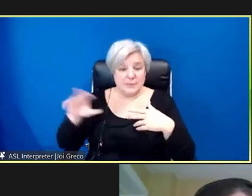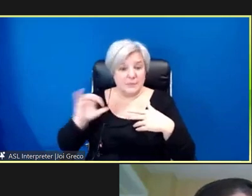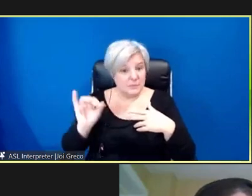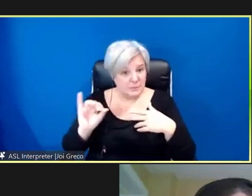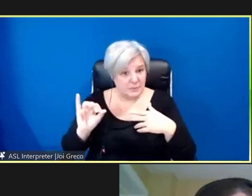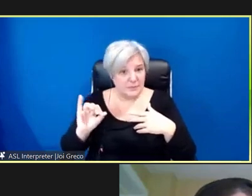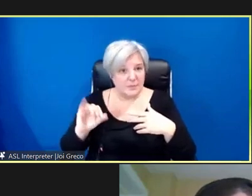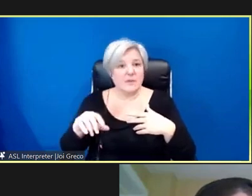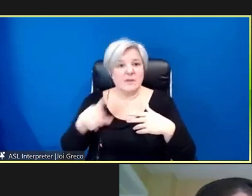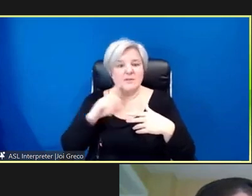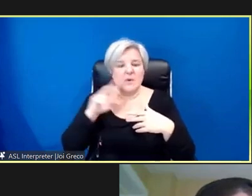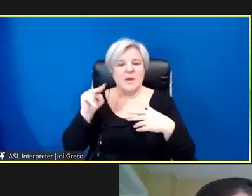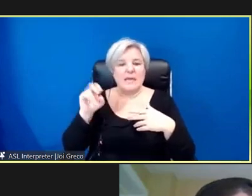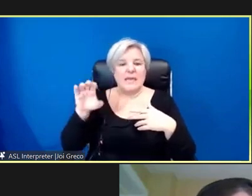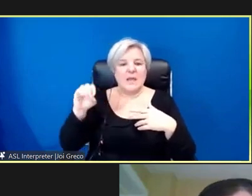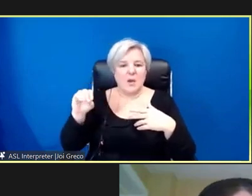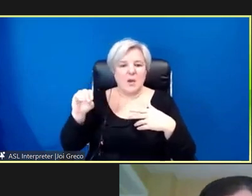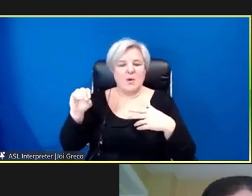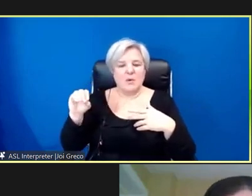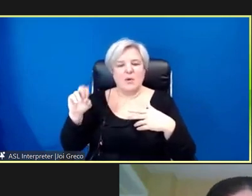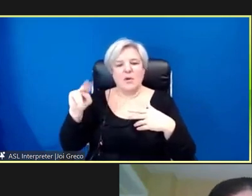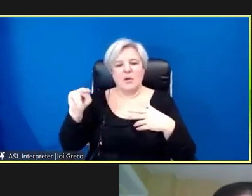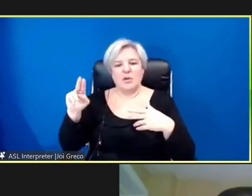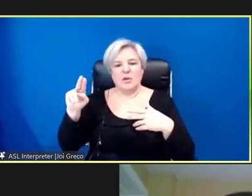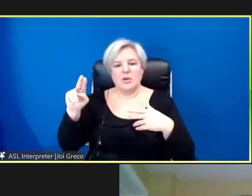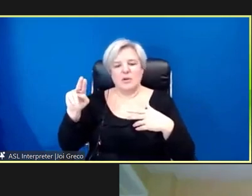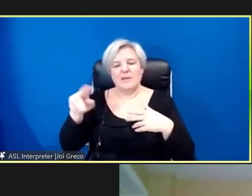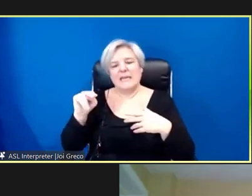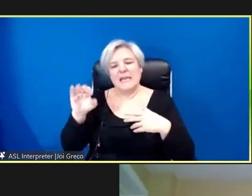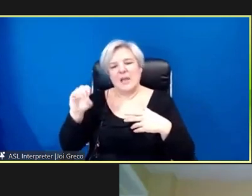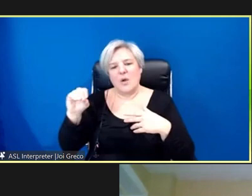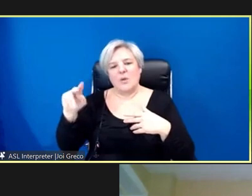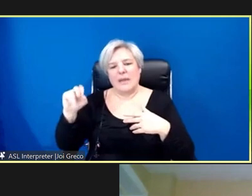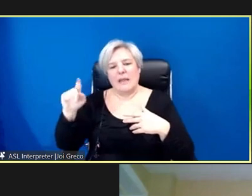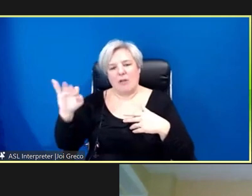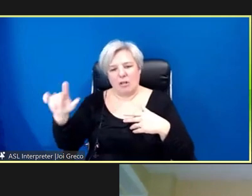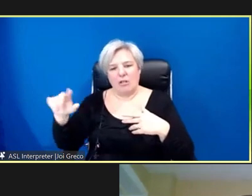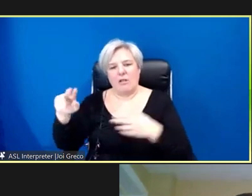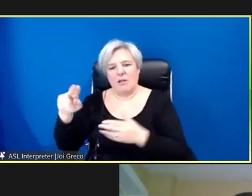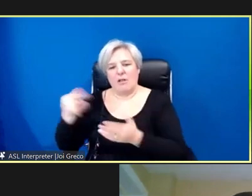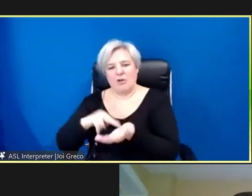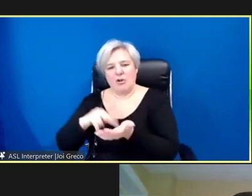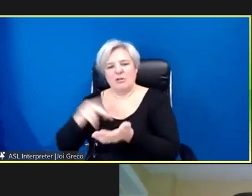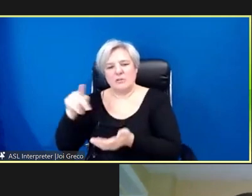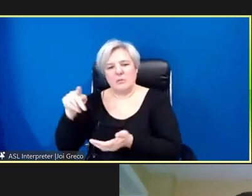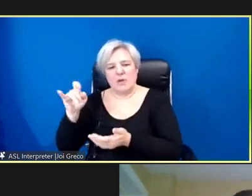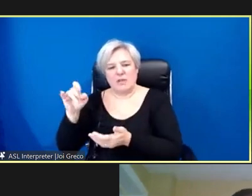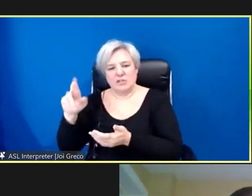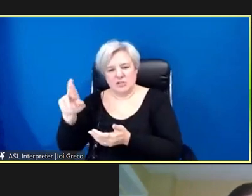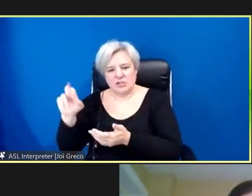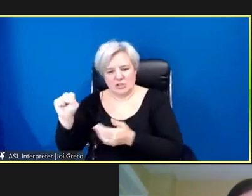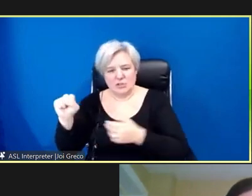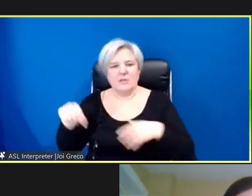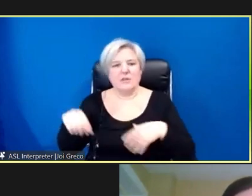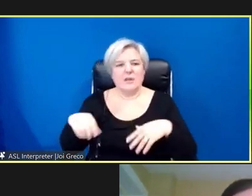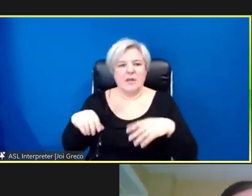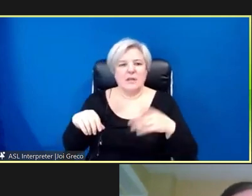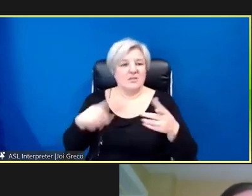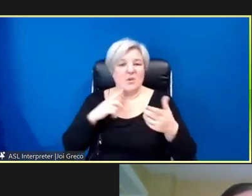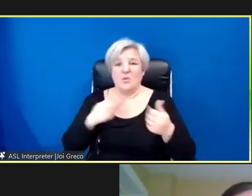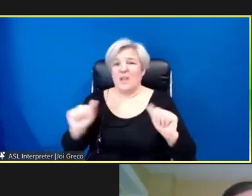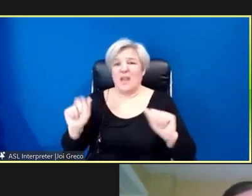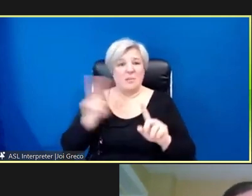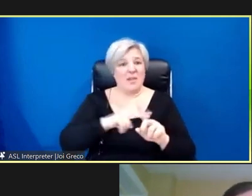to the Neonatal Nurse Practitioner Association. So those can be applied for